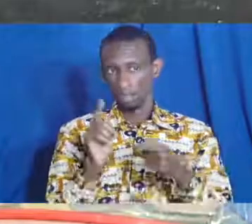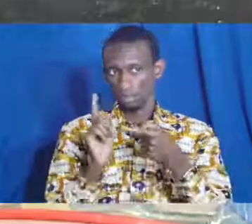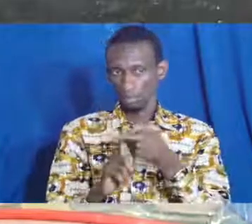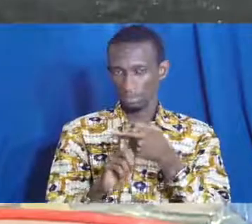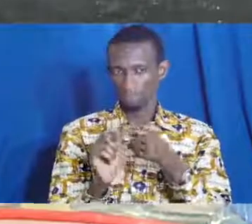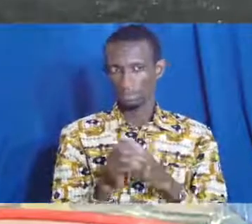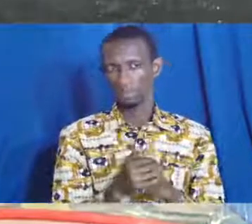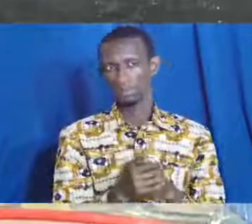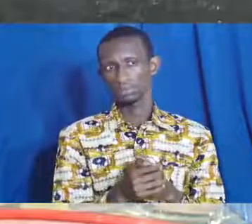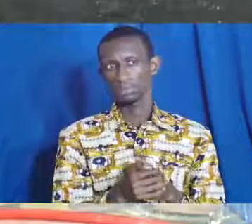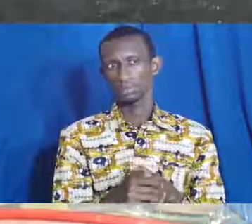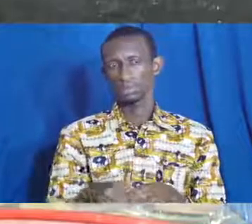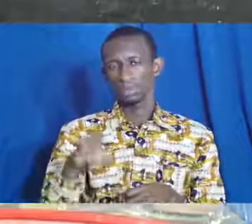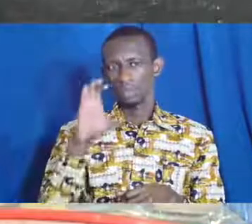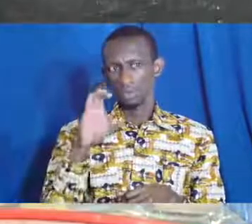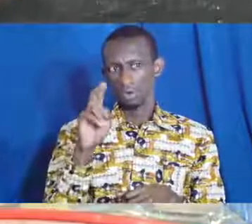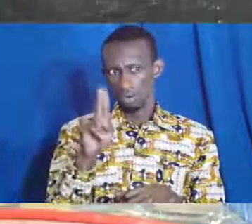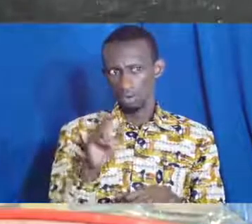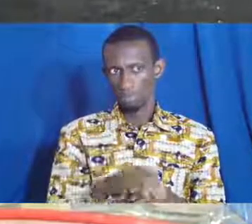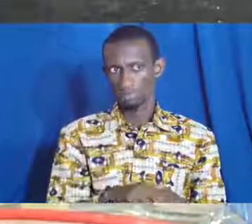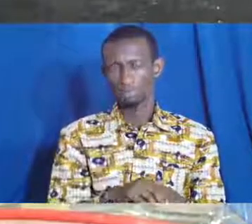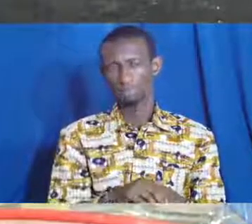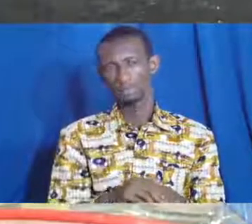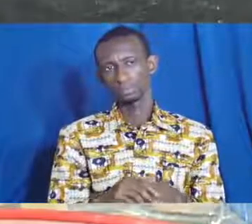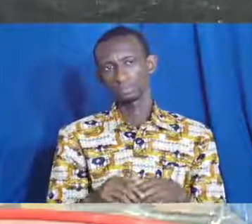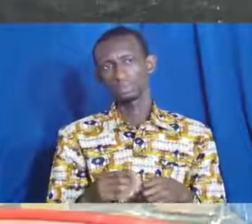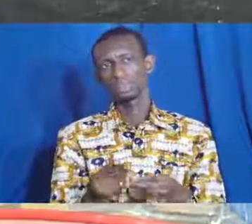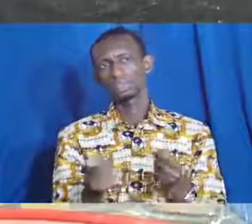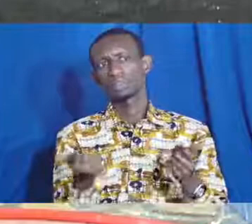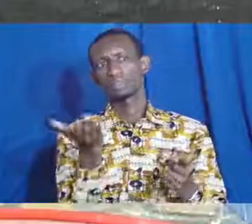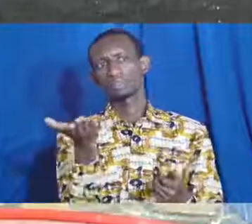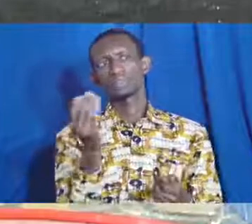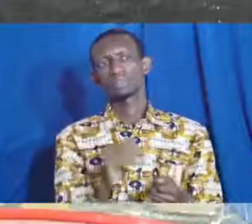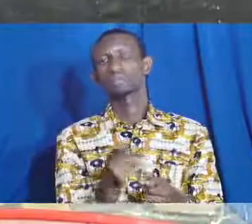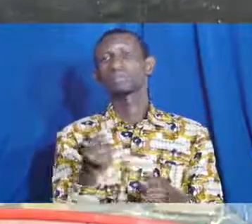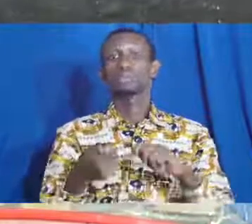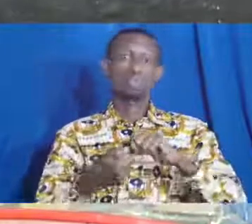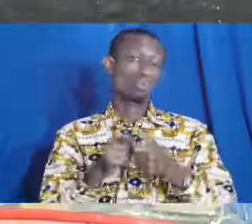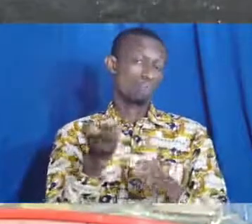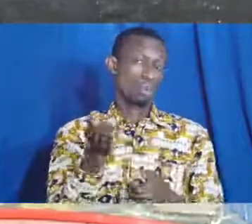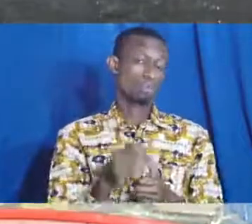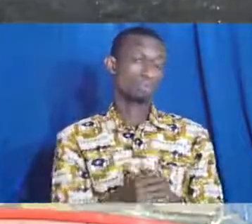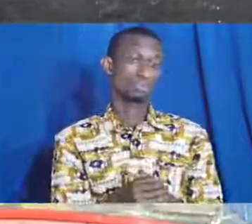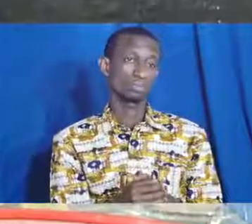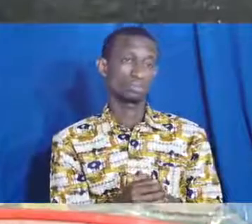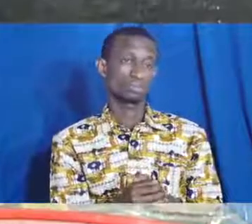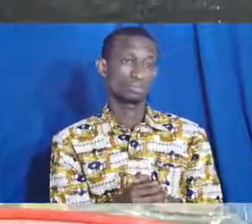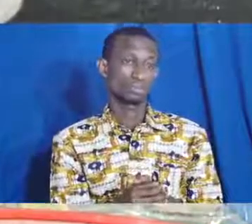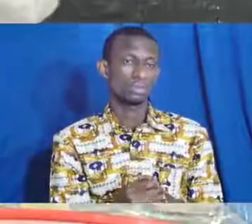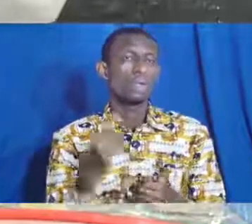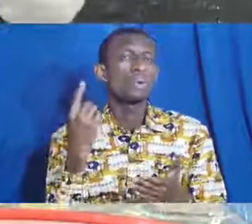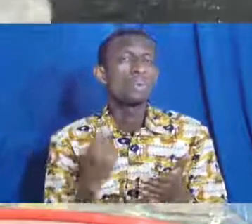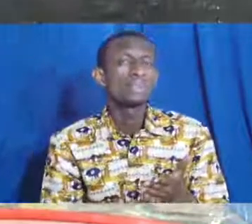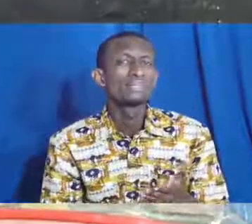is combining with copper sulfate. For example, this is a solution. This was the metal. Now what is happening